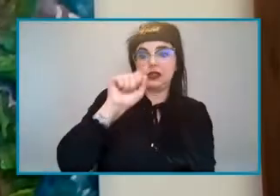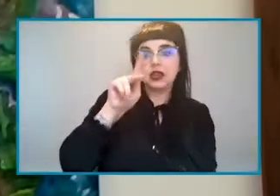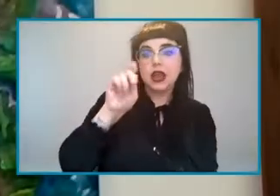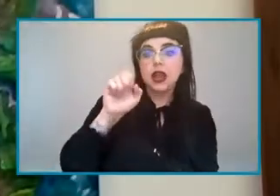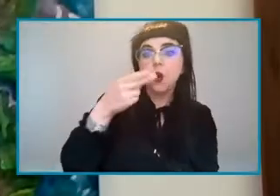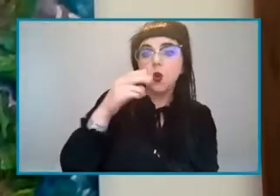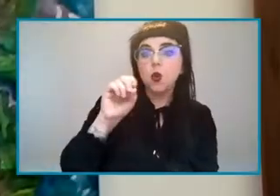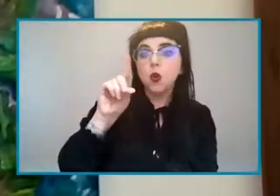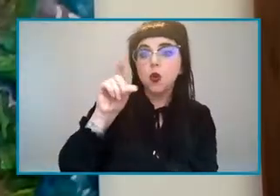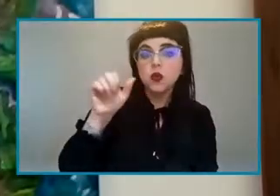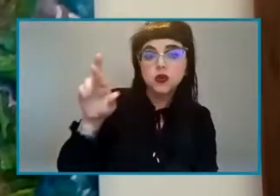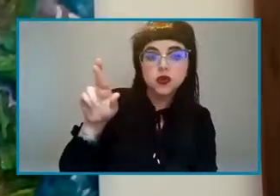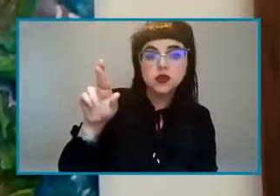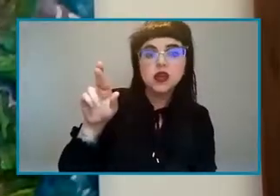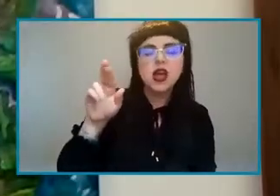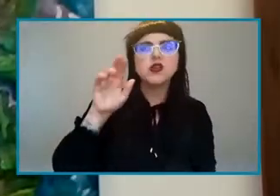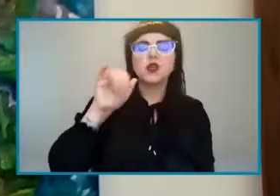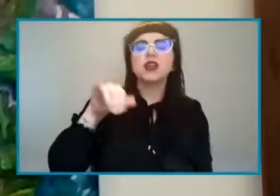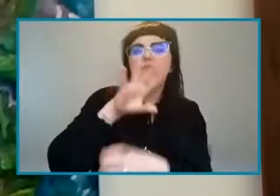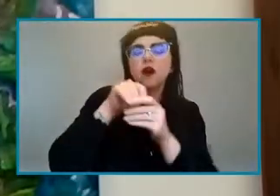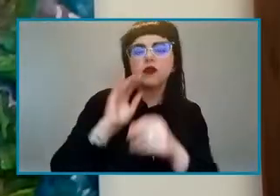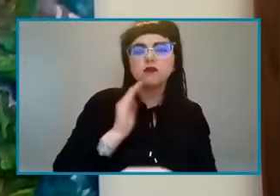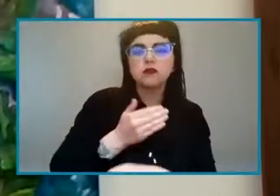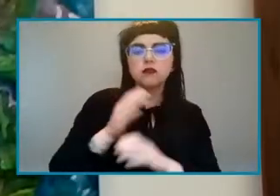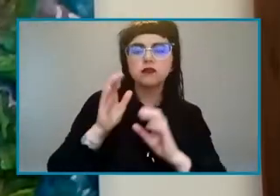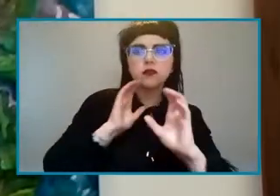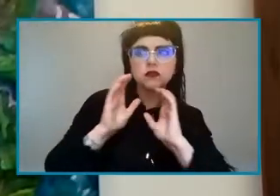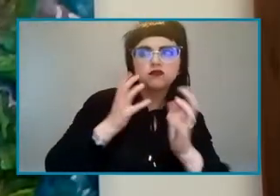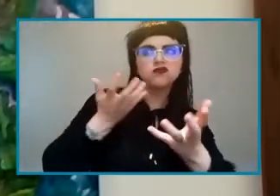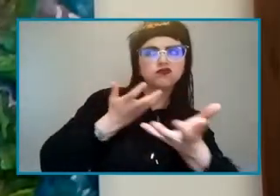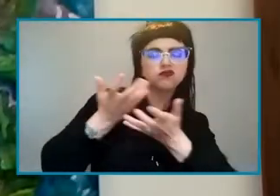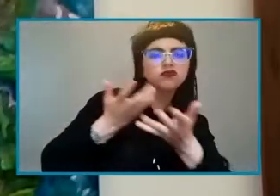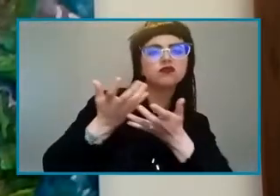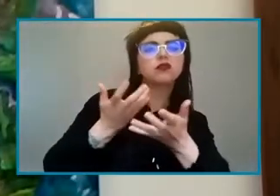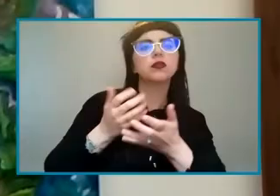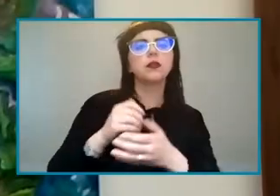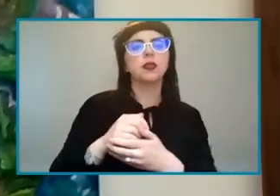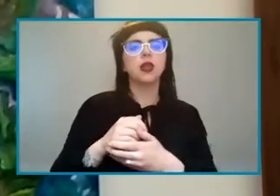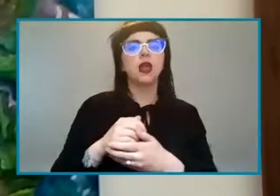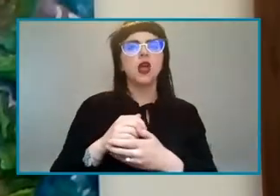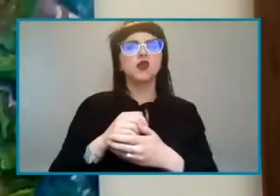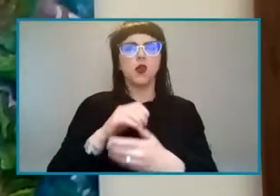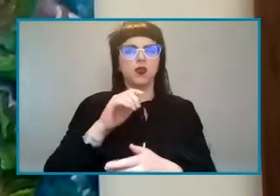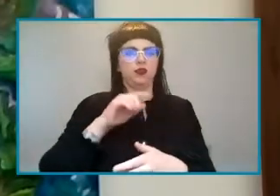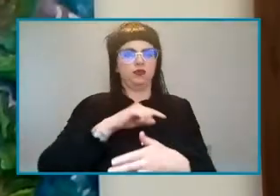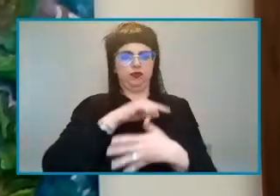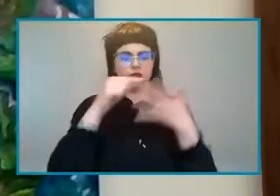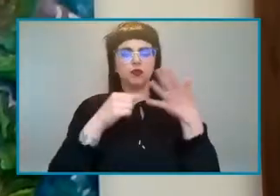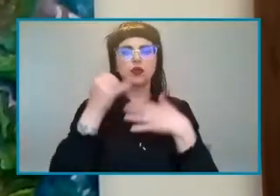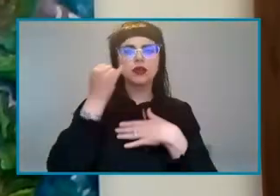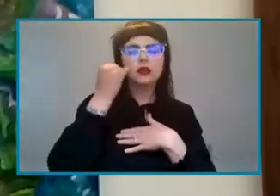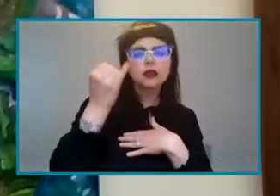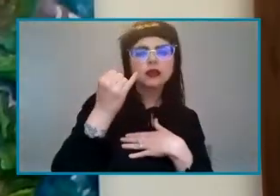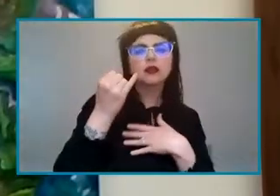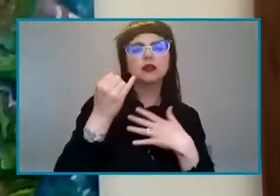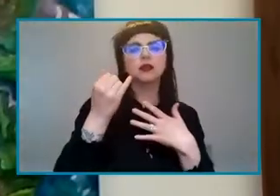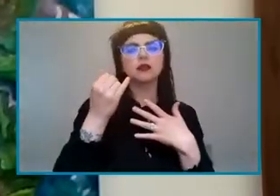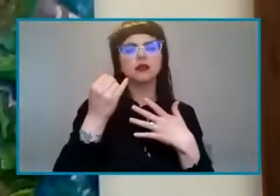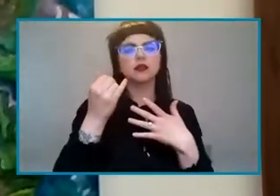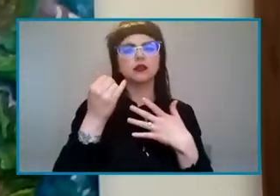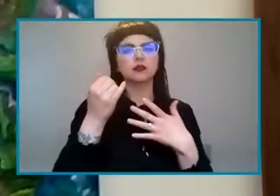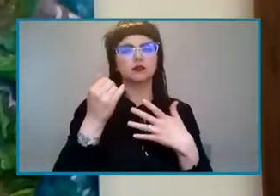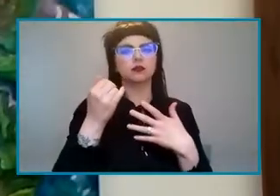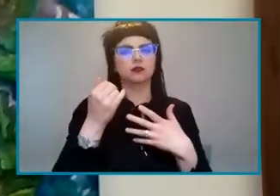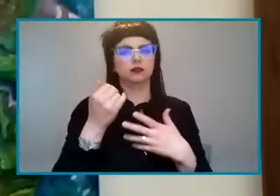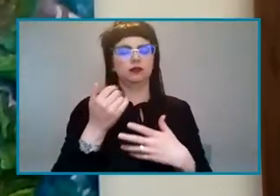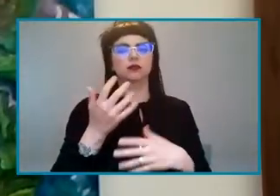of the conversation we had during that theory of change. Those ideas and those conversations, those questions that the three of us in our meetings,